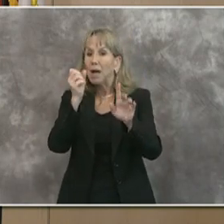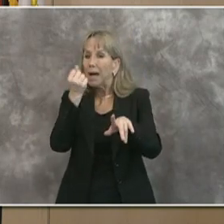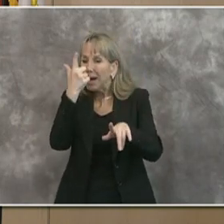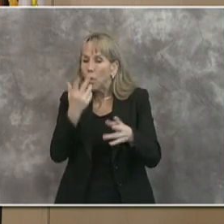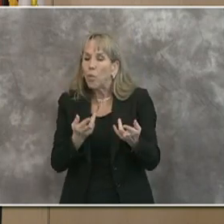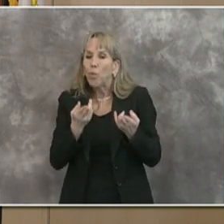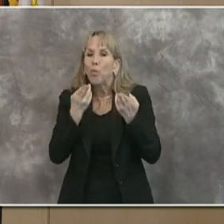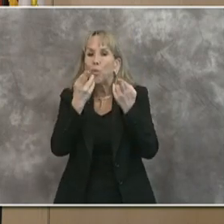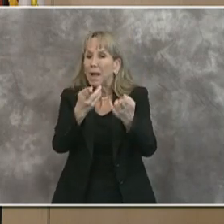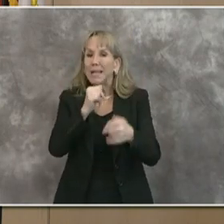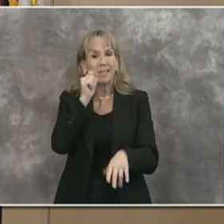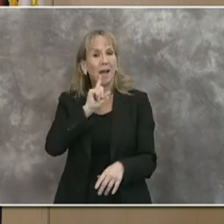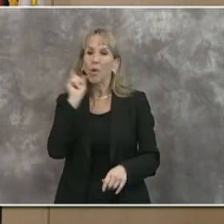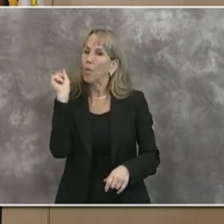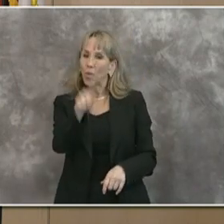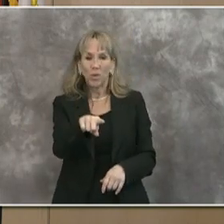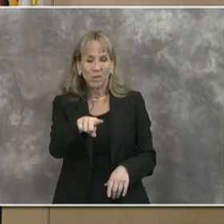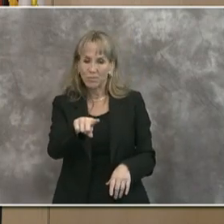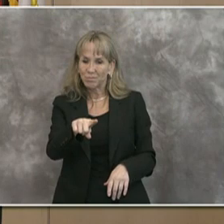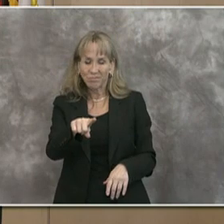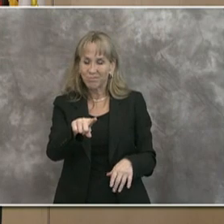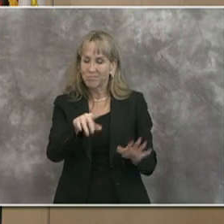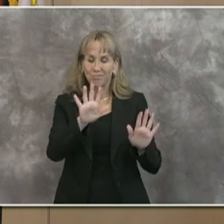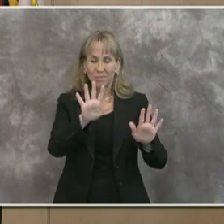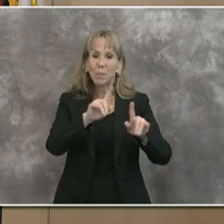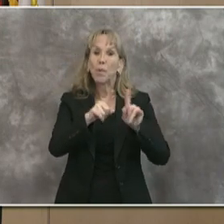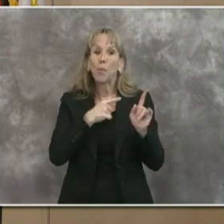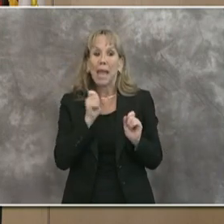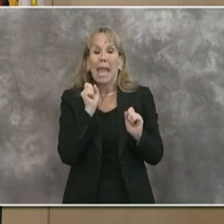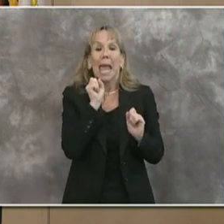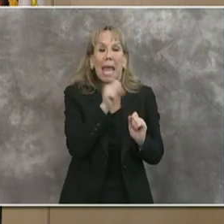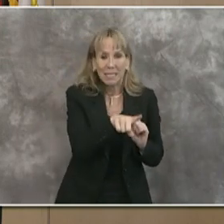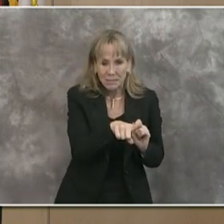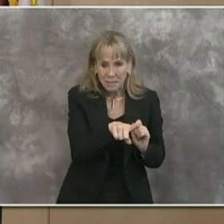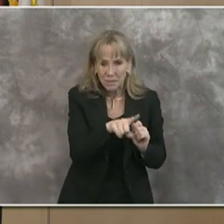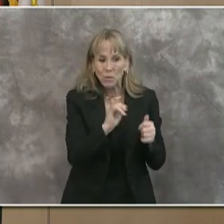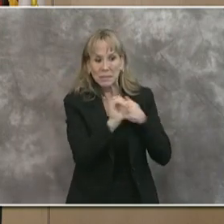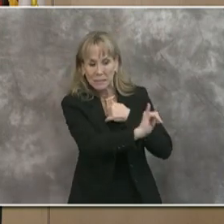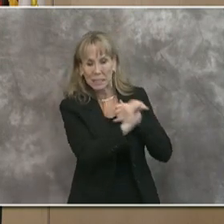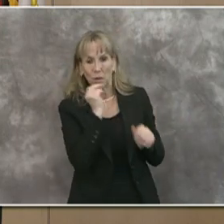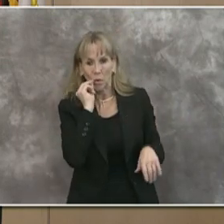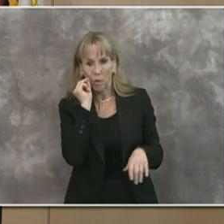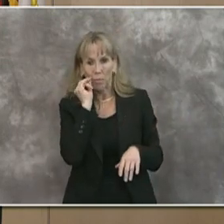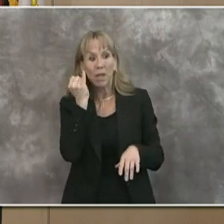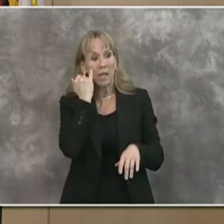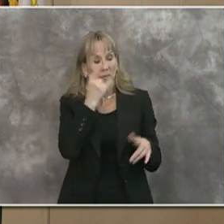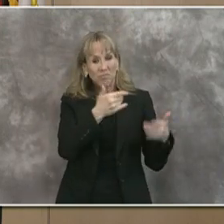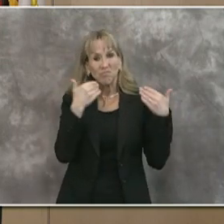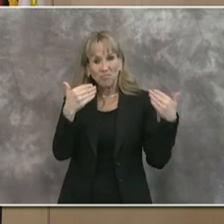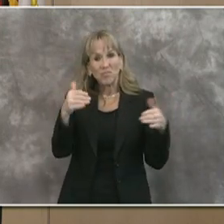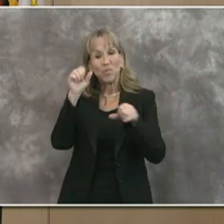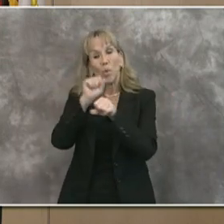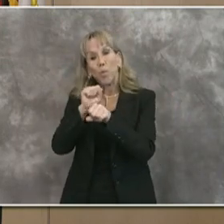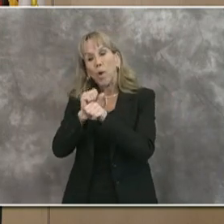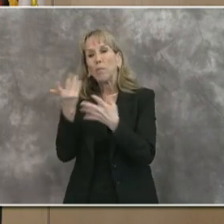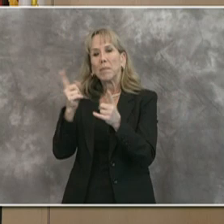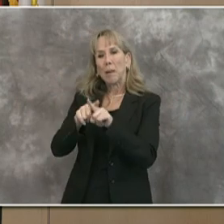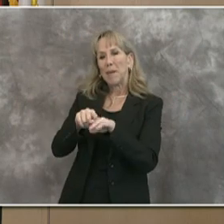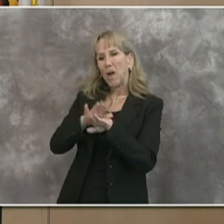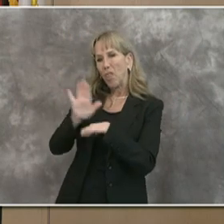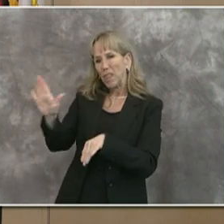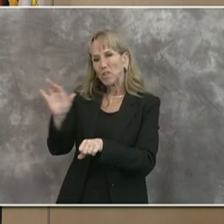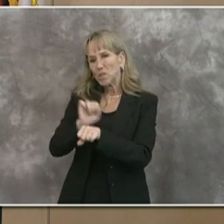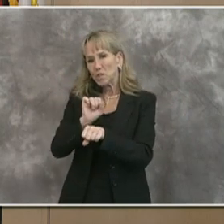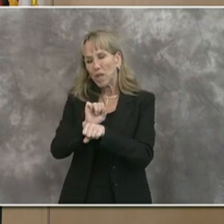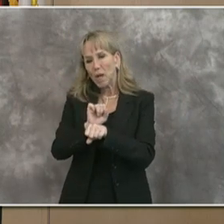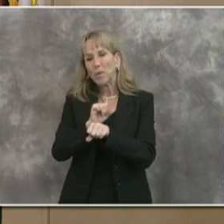an executive order. We're asking those individuals to stay home. If they are working, we, depending upon the job, we are